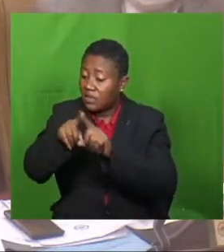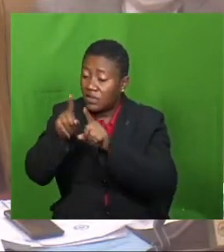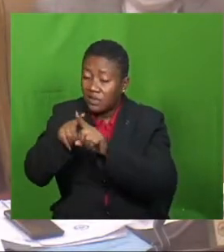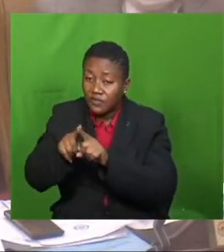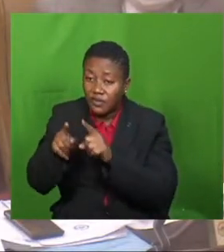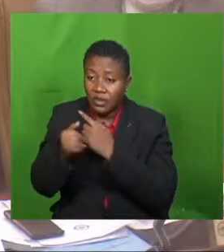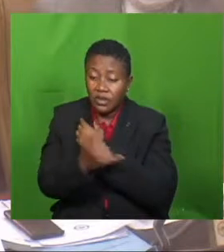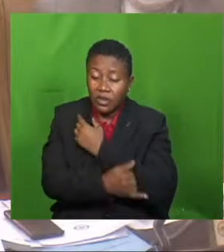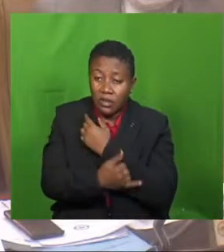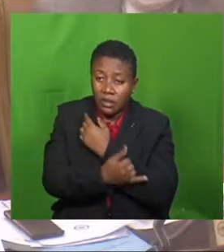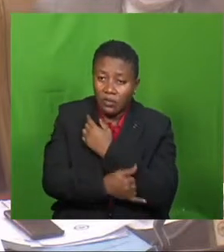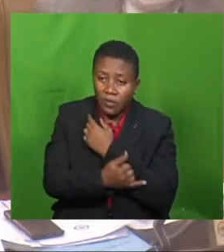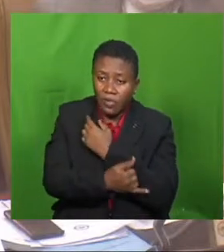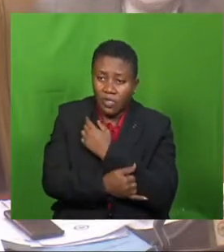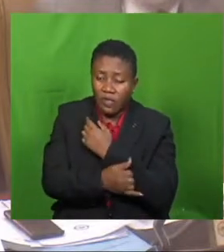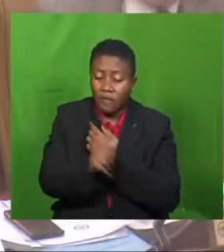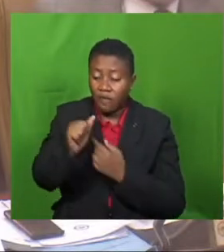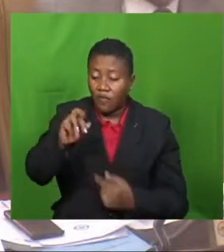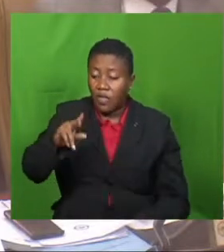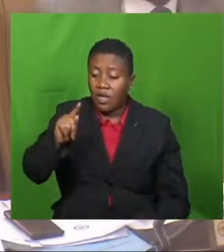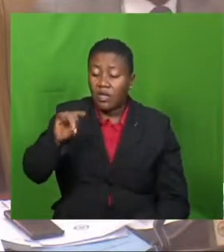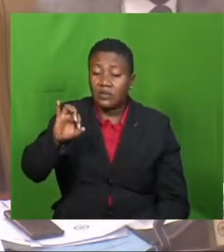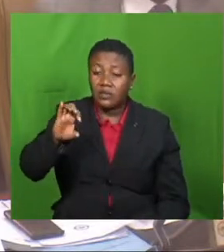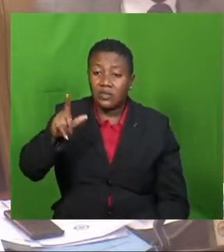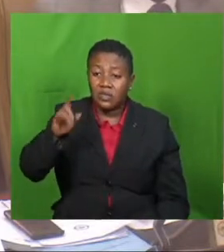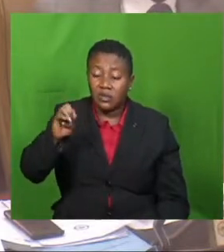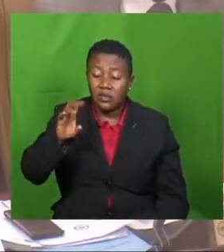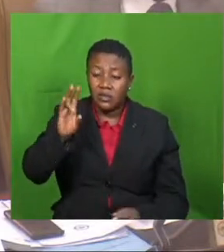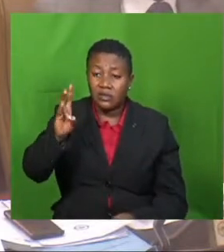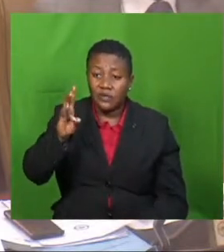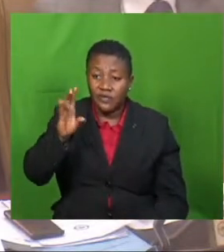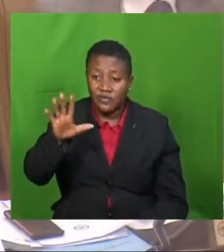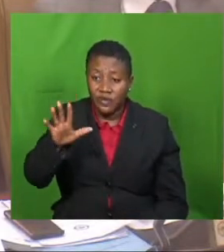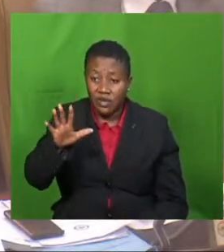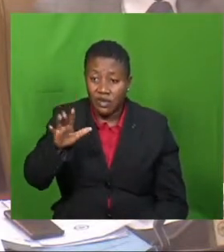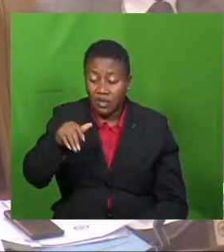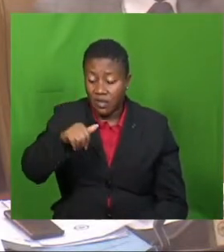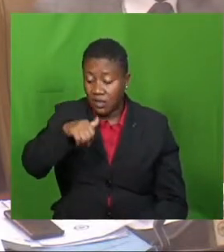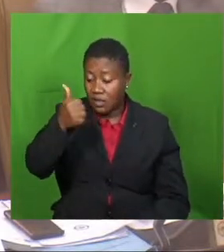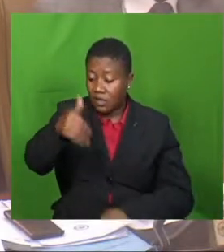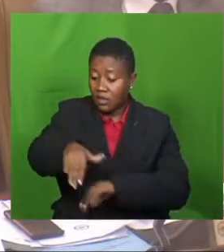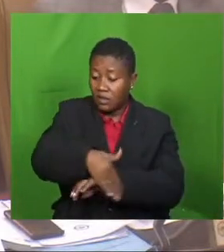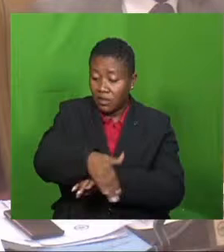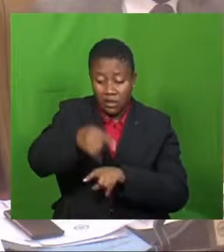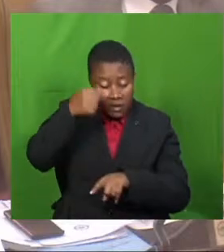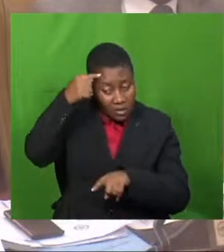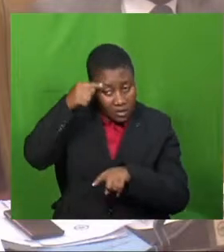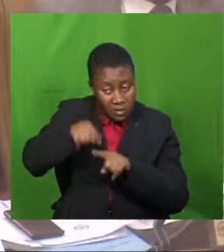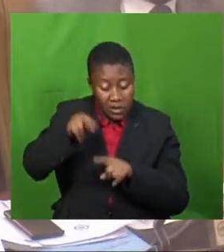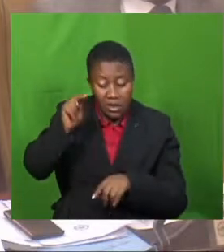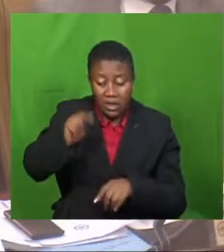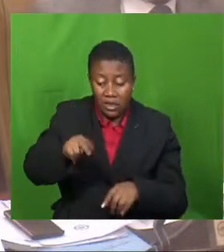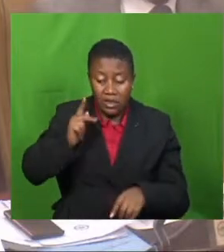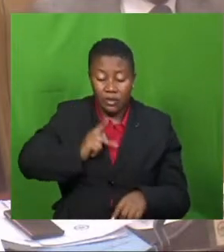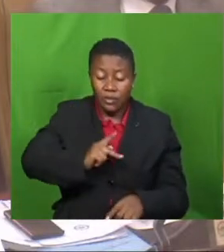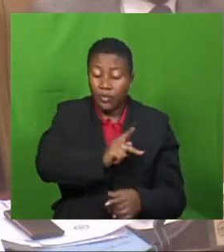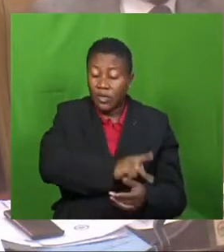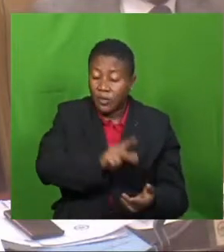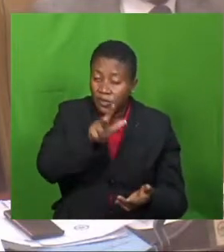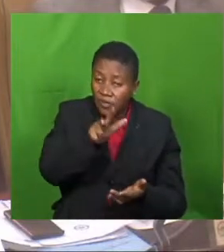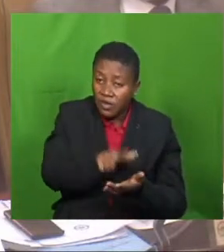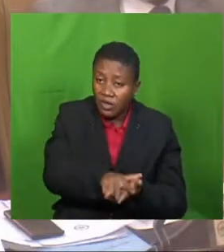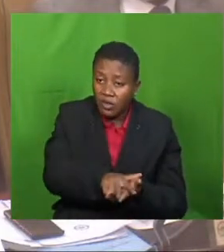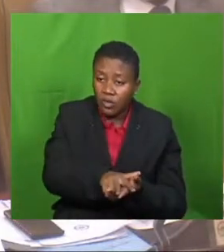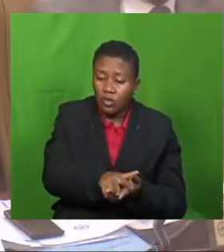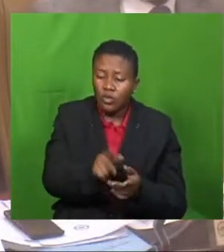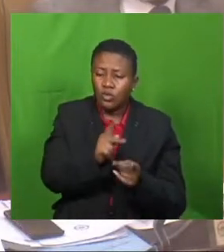under Article 75 of the Constitution, any side agreement will require parliamentary ratification, and we have so